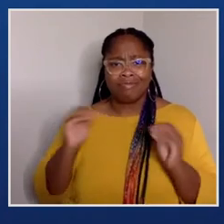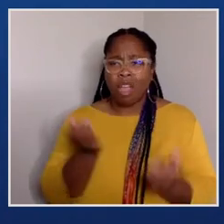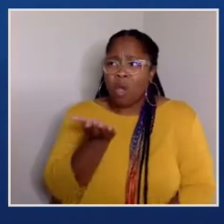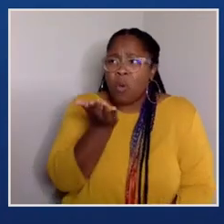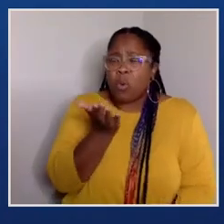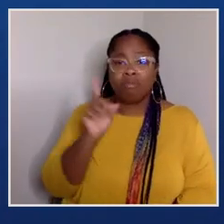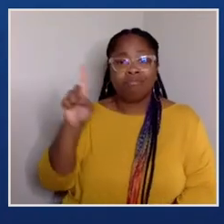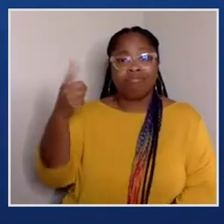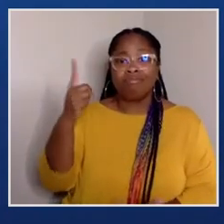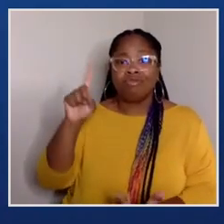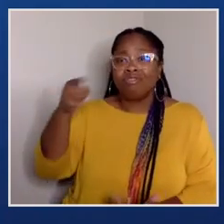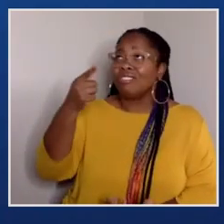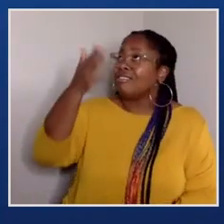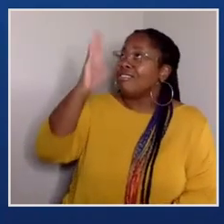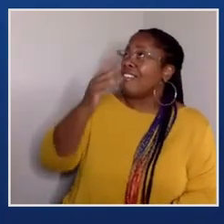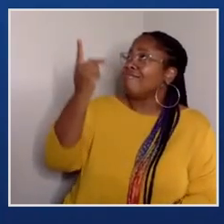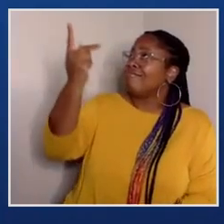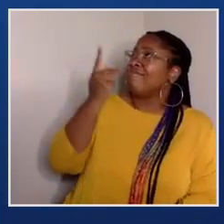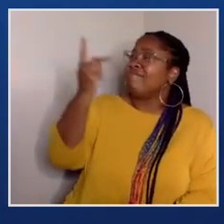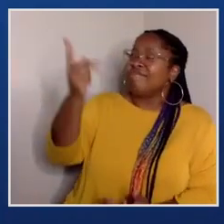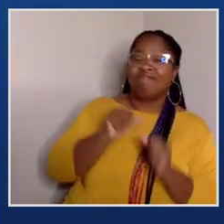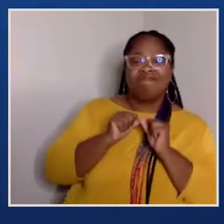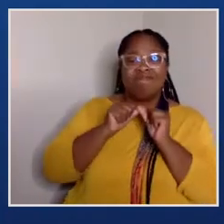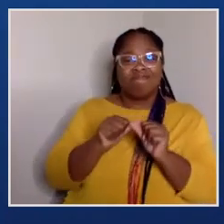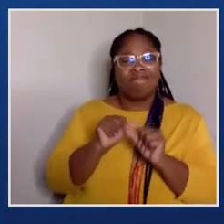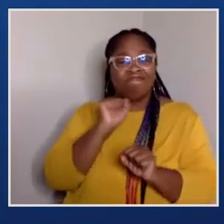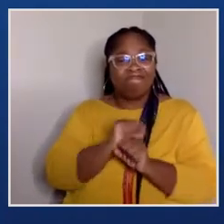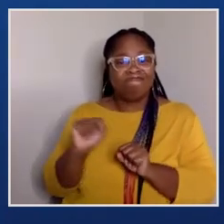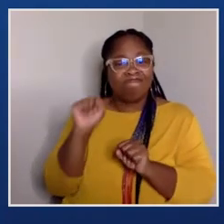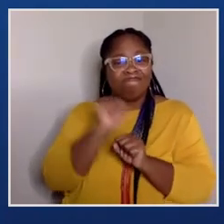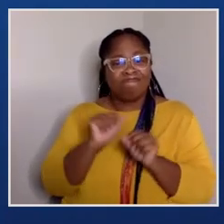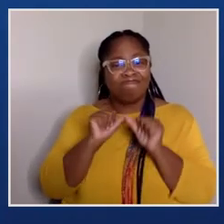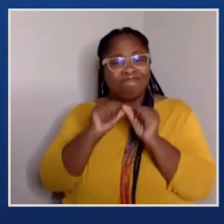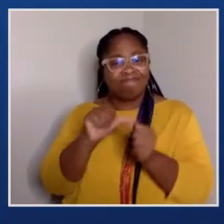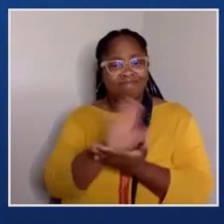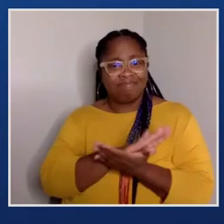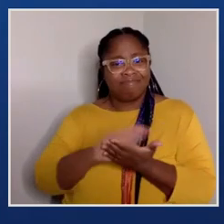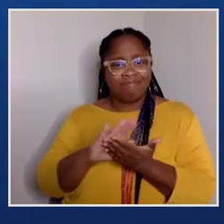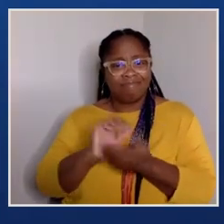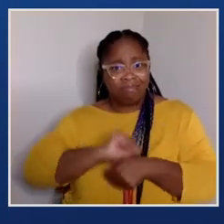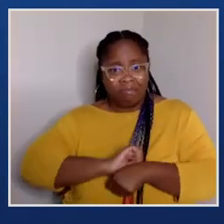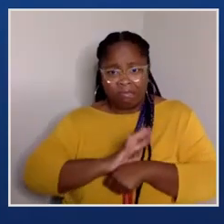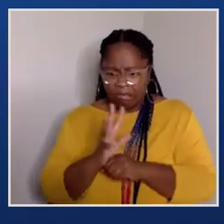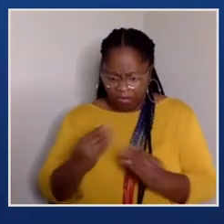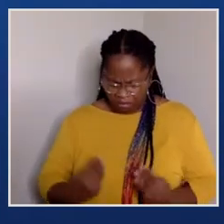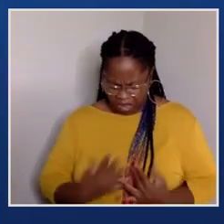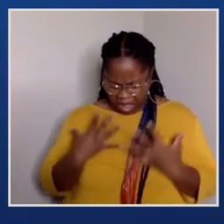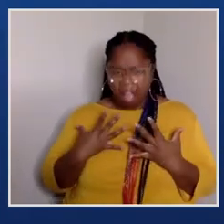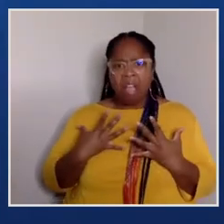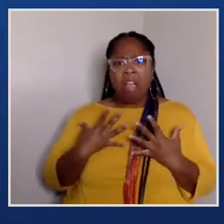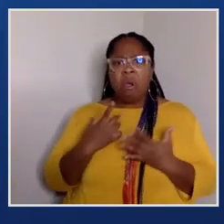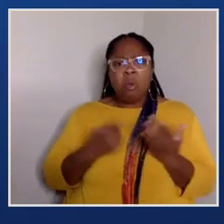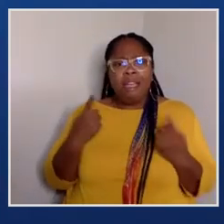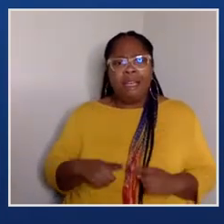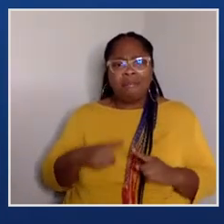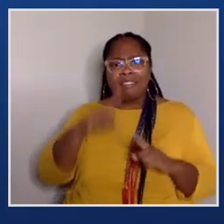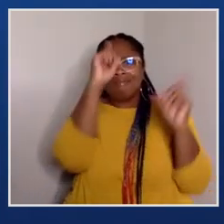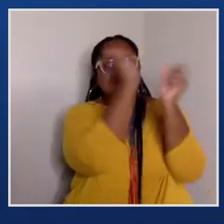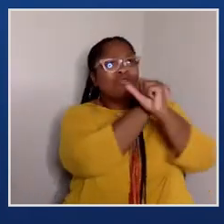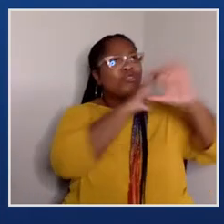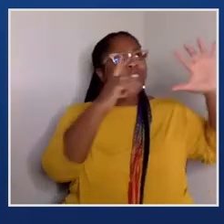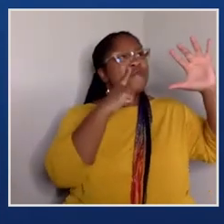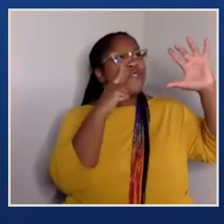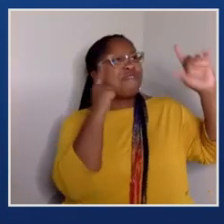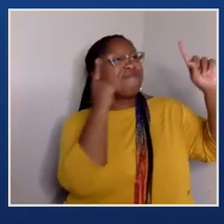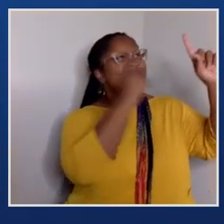siren. Just war going on, just stay clean. No corona, just Heineken. Whatever happened to American dream? Whatever happened to the car? Life in a